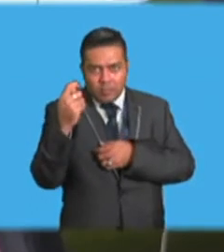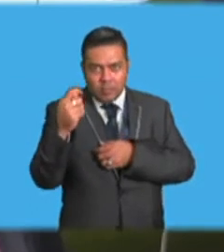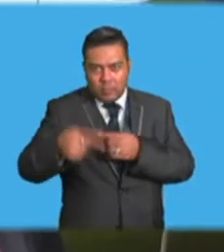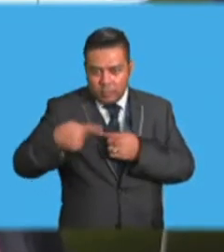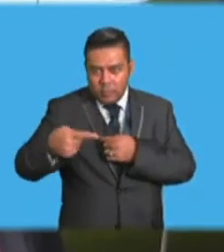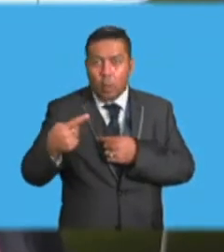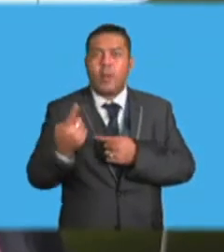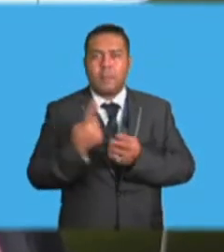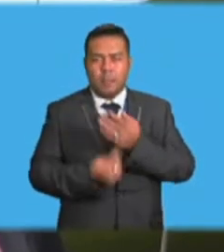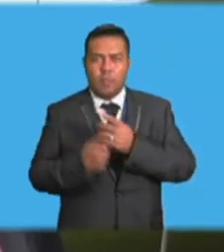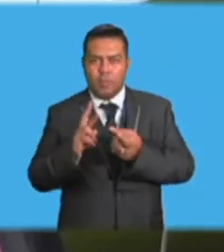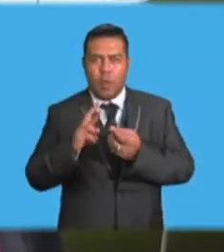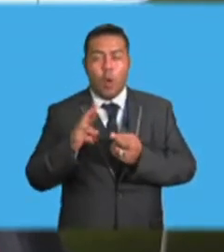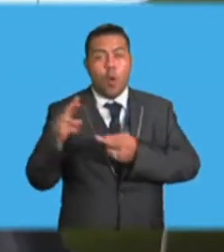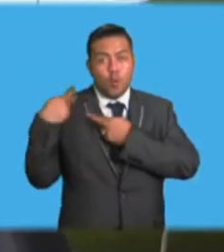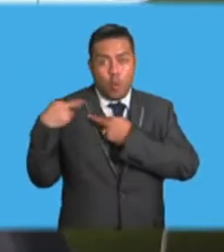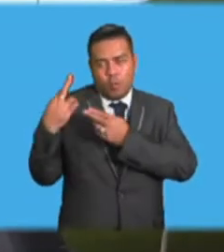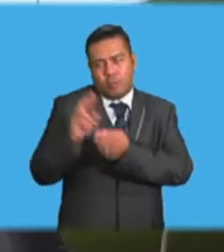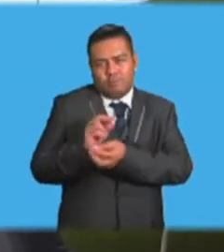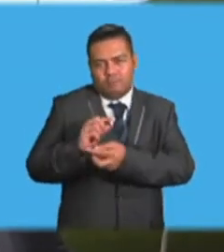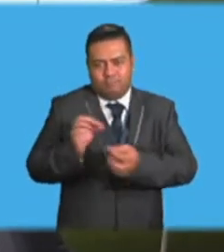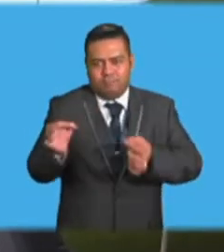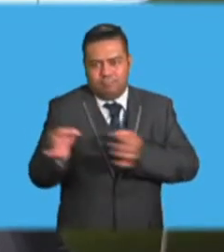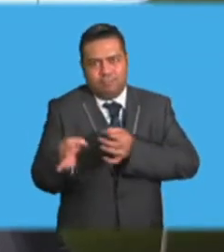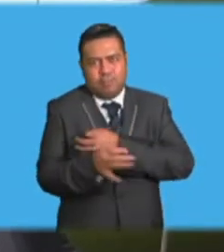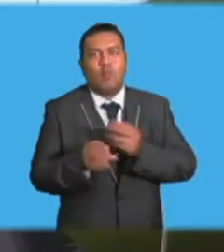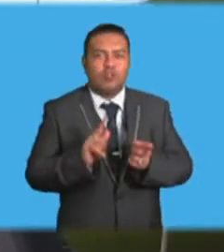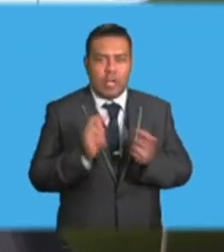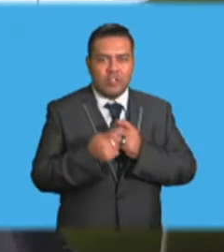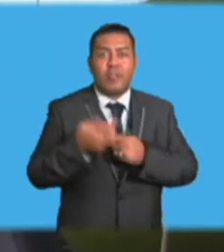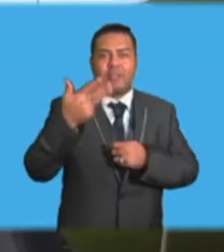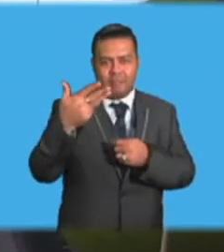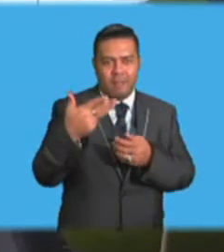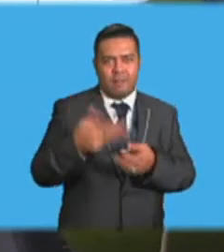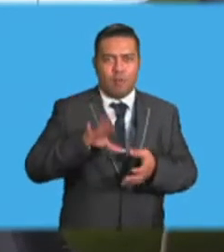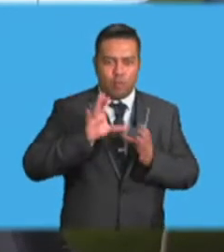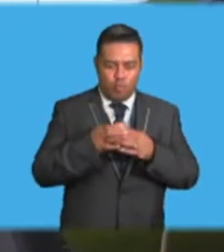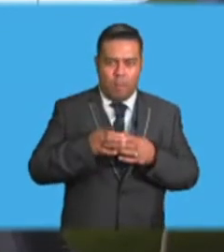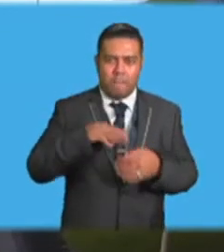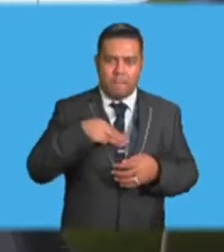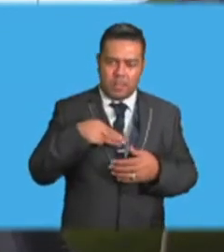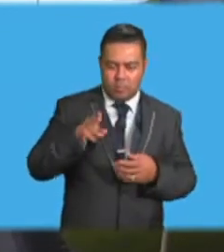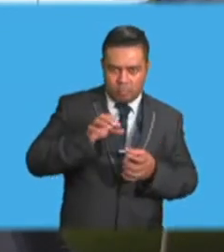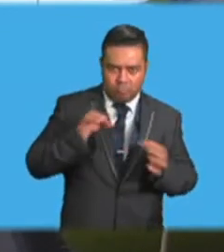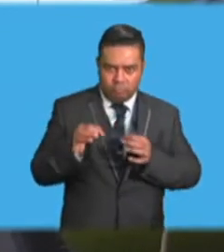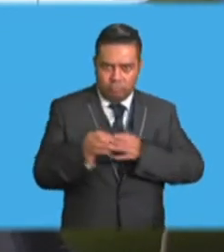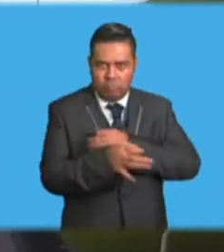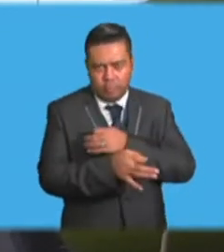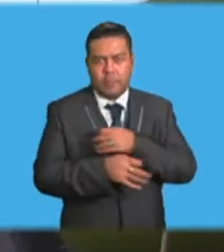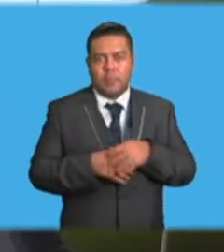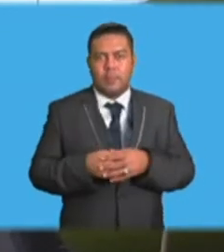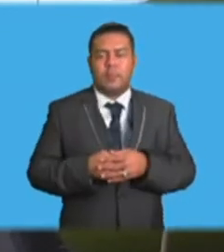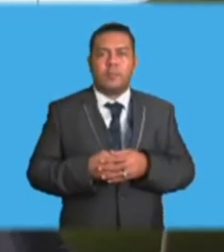be rotated among the 9 religious bodies. We are glad to say, Madam Speaker, that government has actually had a role in facilitating the